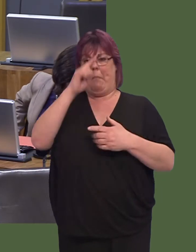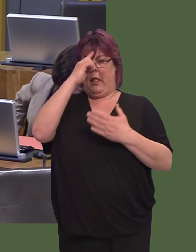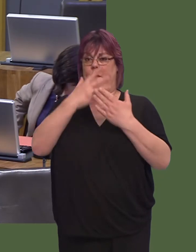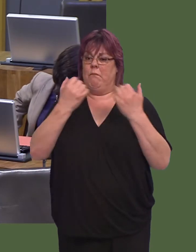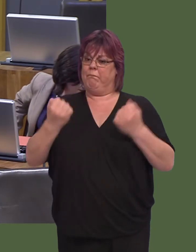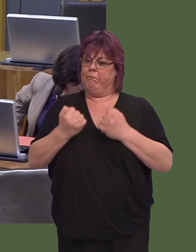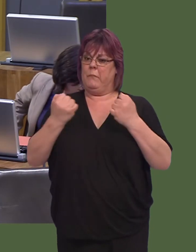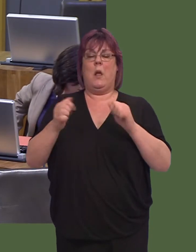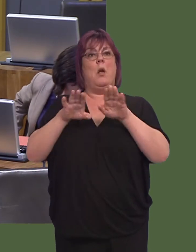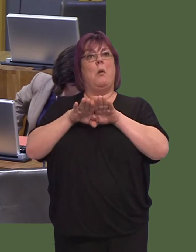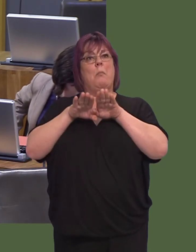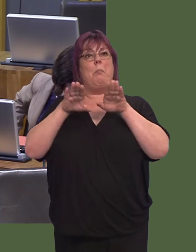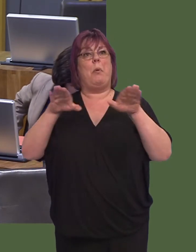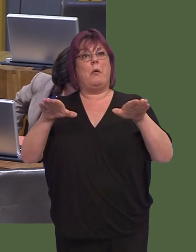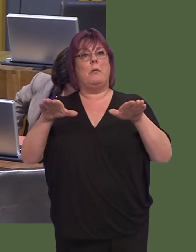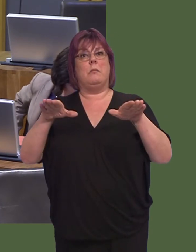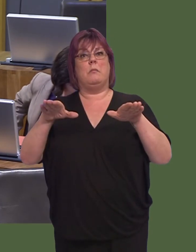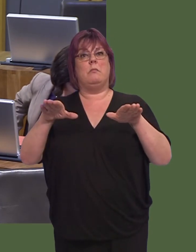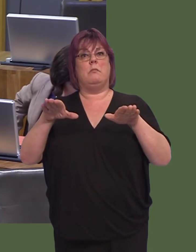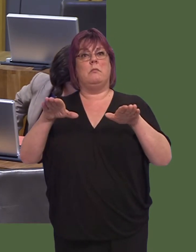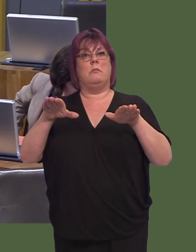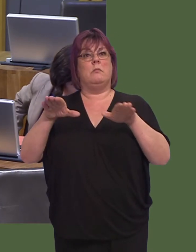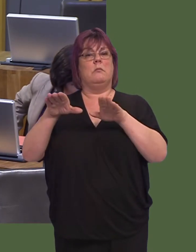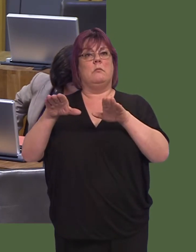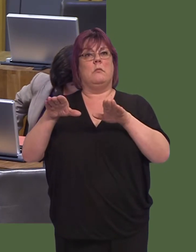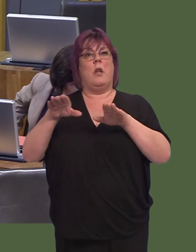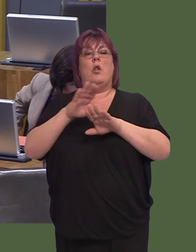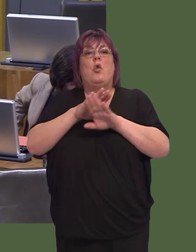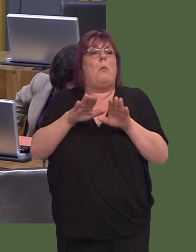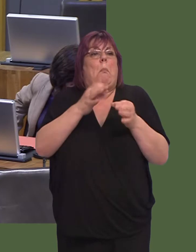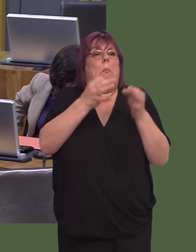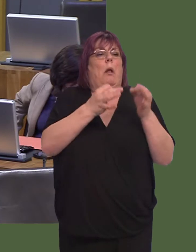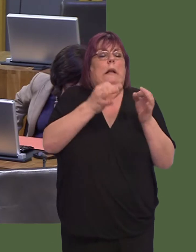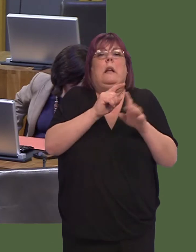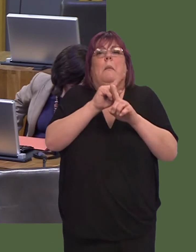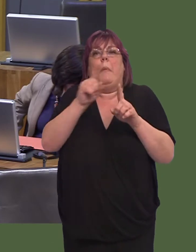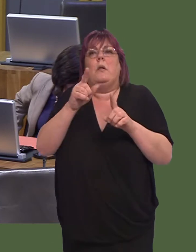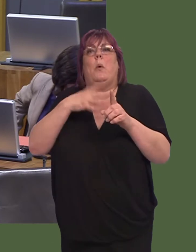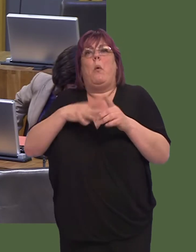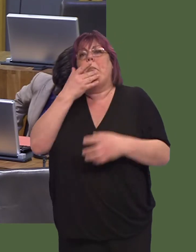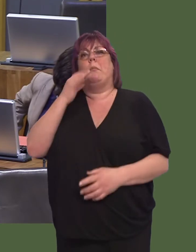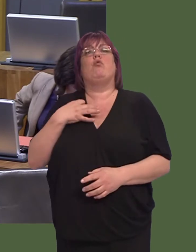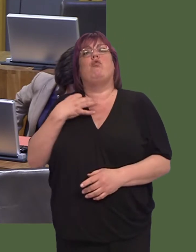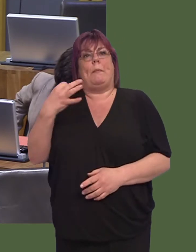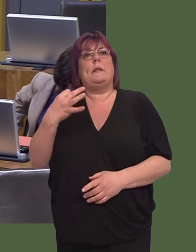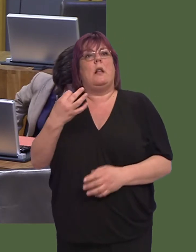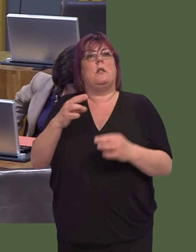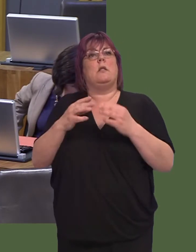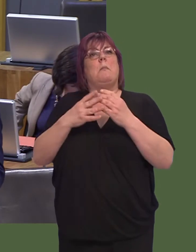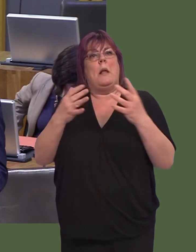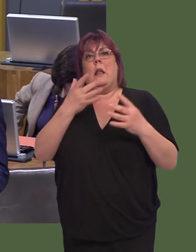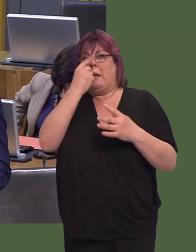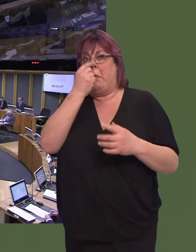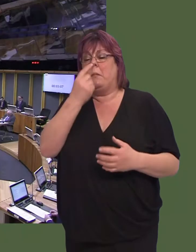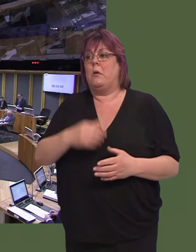democracy, not necessarily on party political grounds, but in a vigorous democracy, we want as many people to stand for community councils as possible.